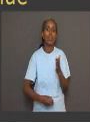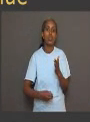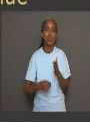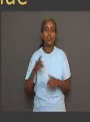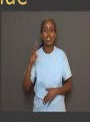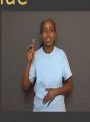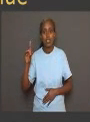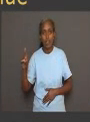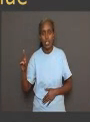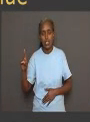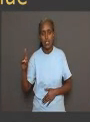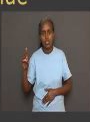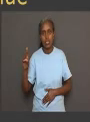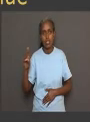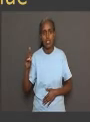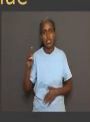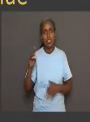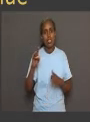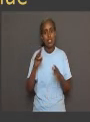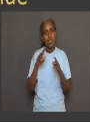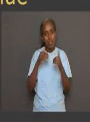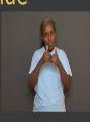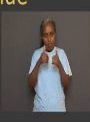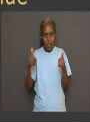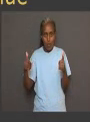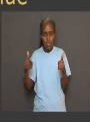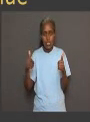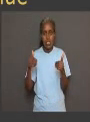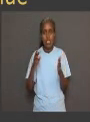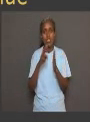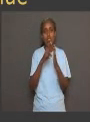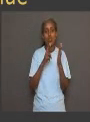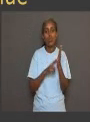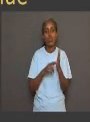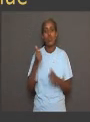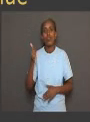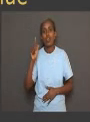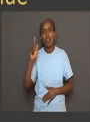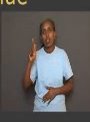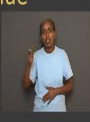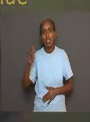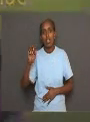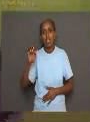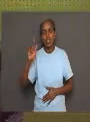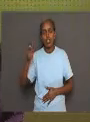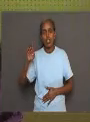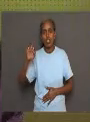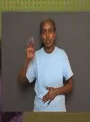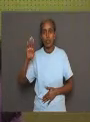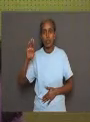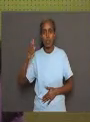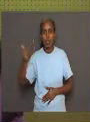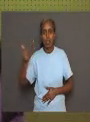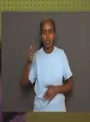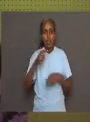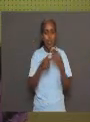of deviation, it violates the rules of algebra. However,